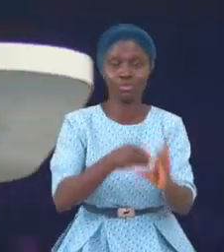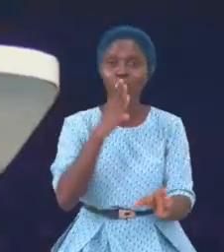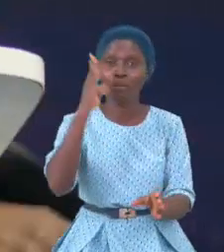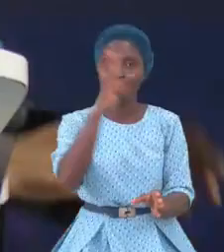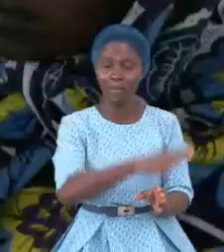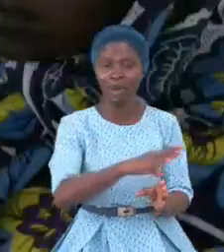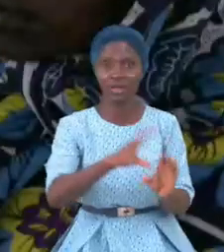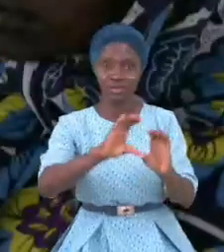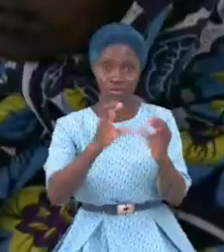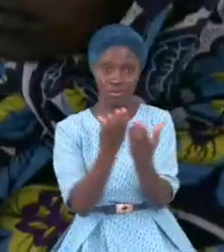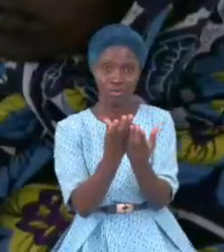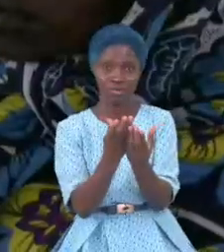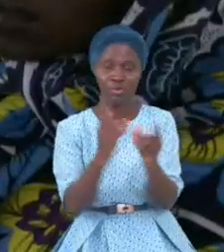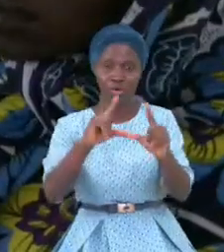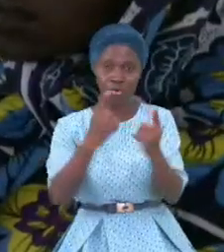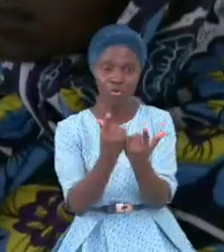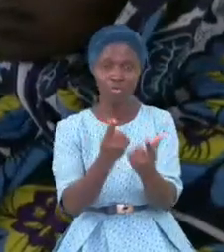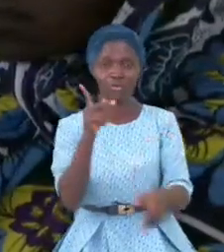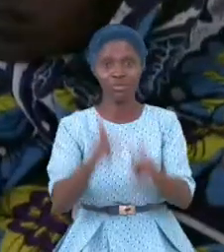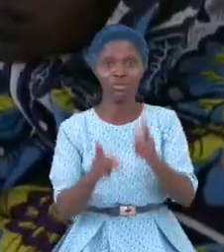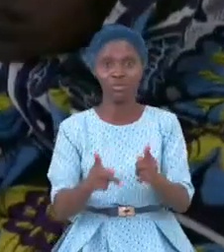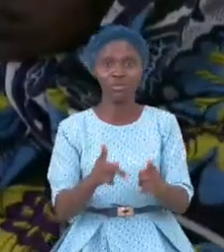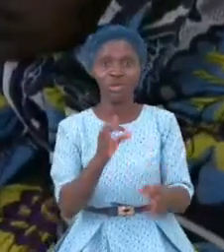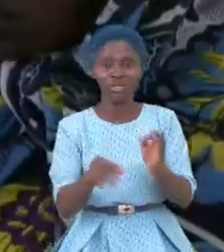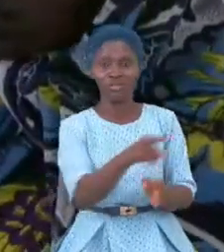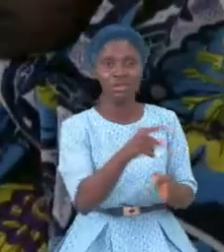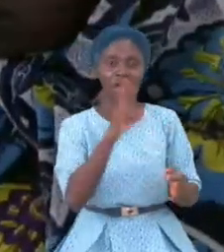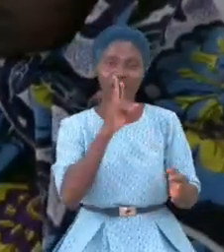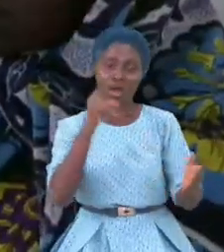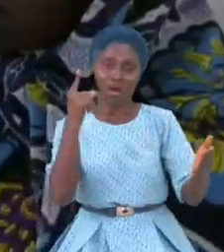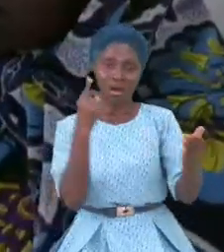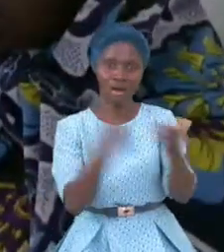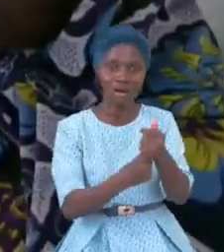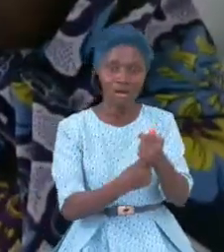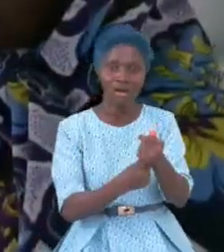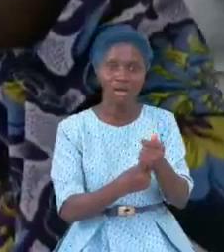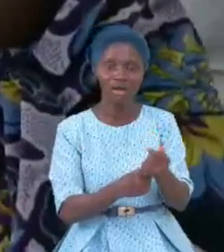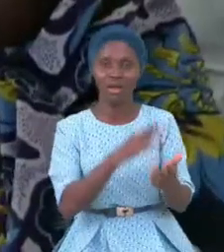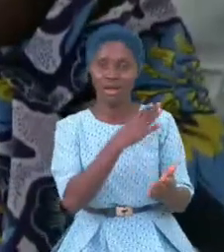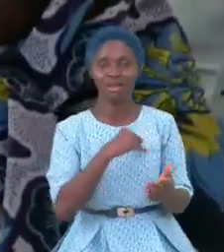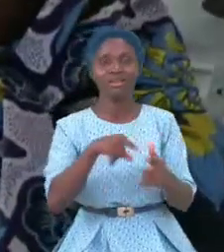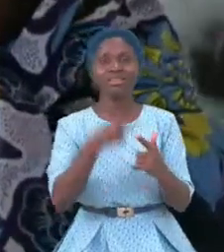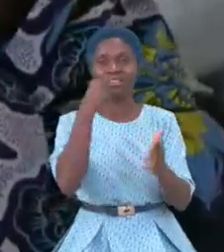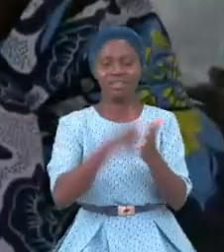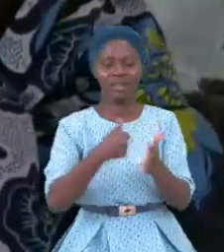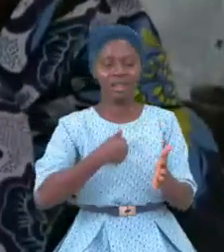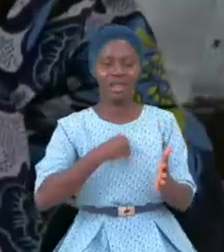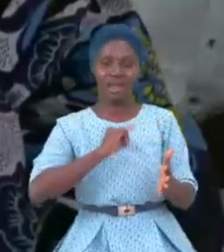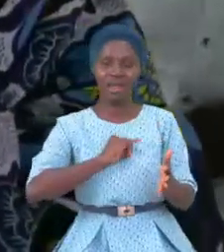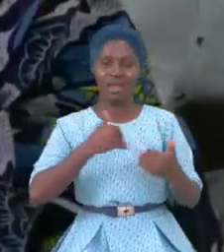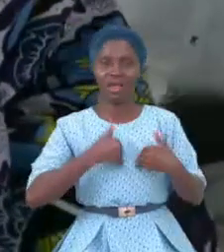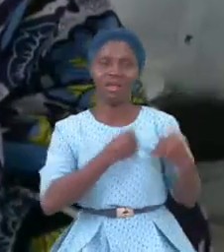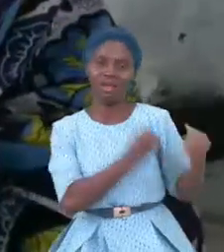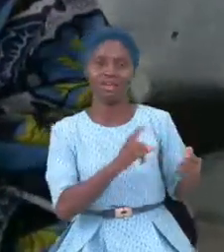ruthless face of the law. And then he says, have courage, and he joins the gang. That one is bad courage.